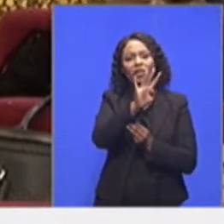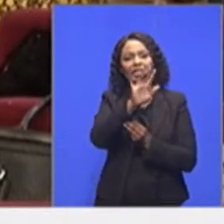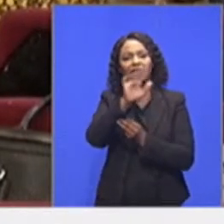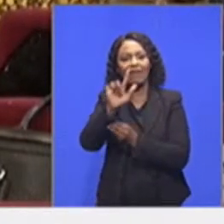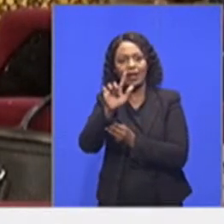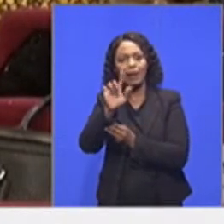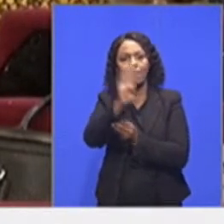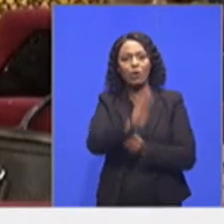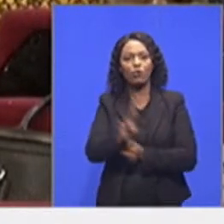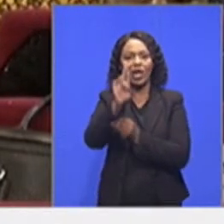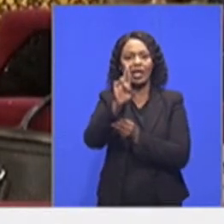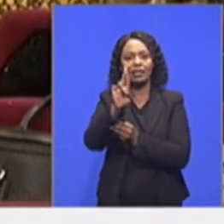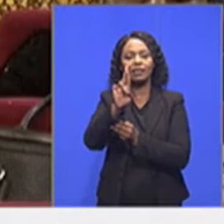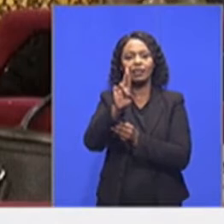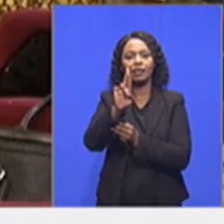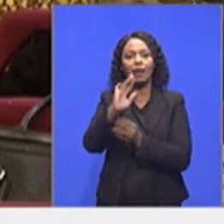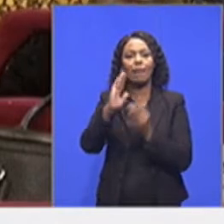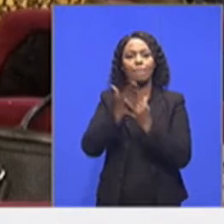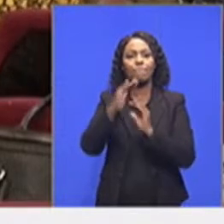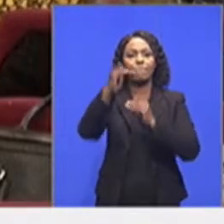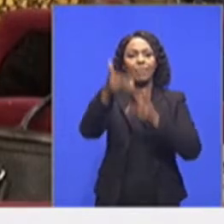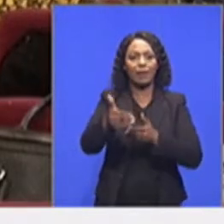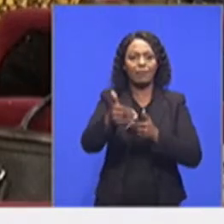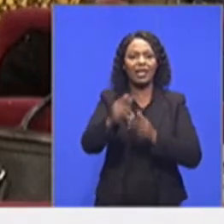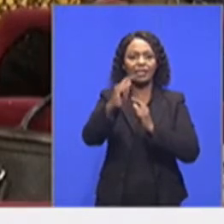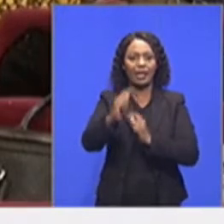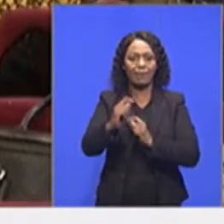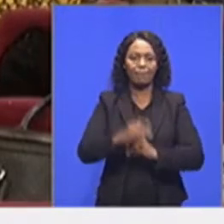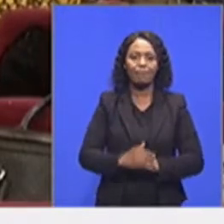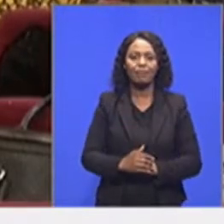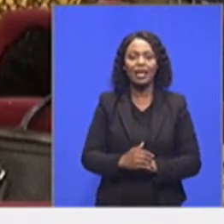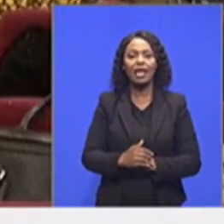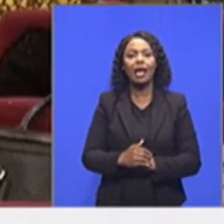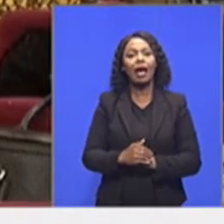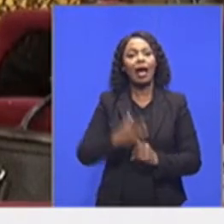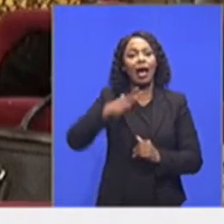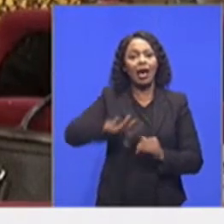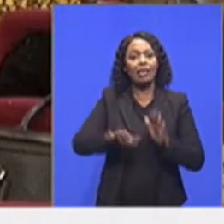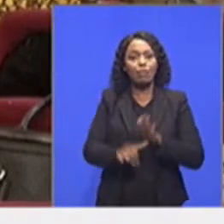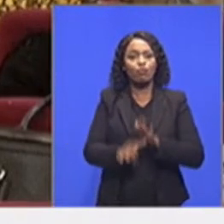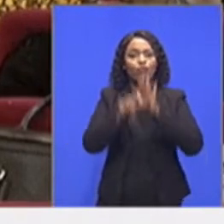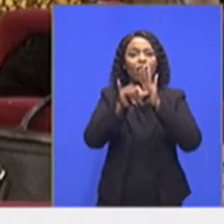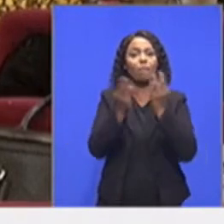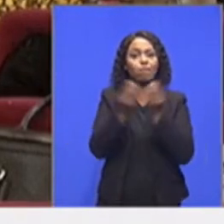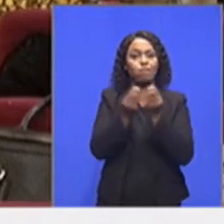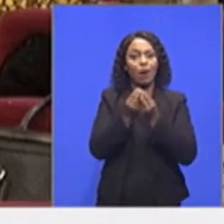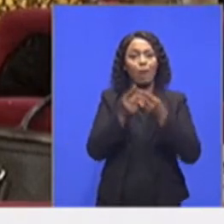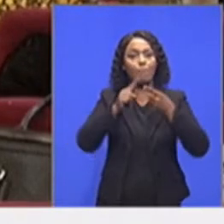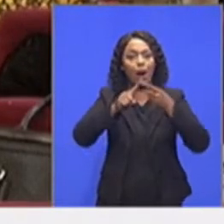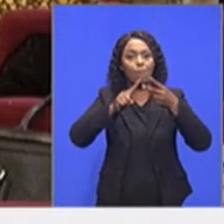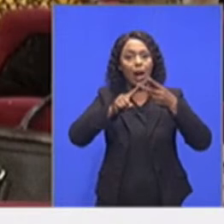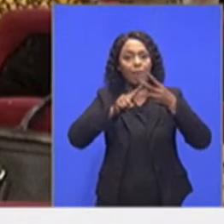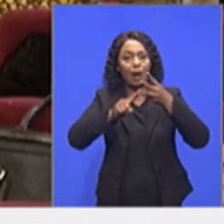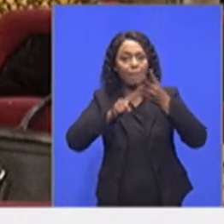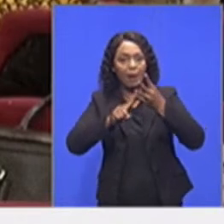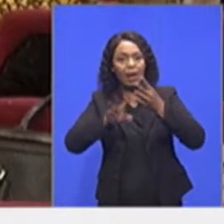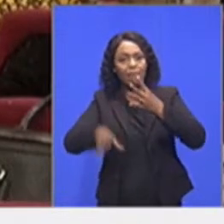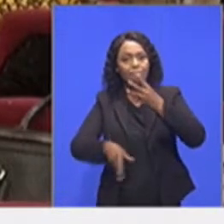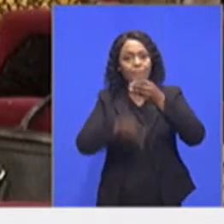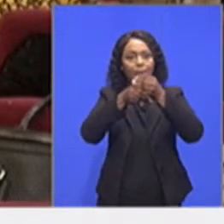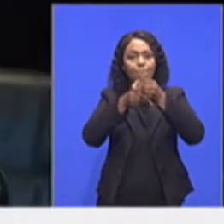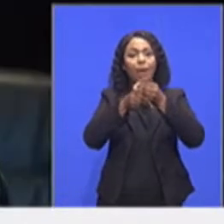the medium term. There are several priorities that will be funded through this additional money.